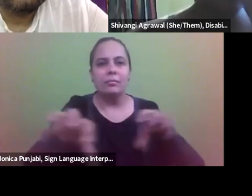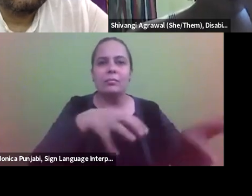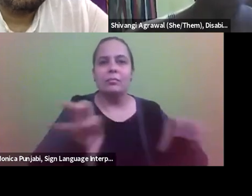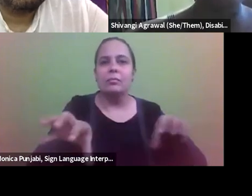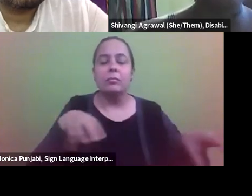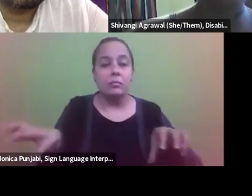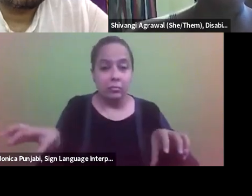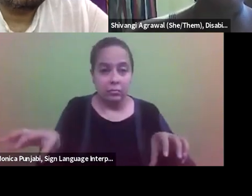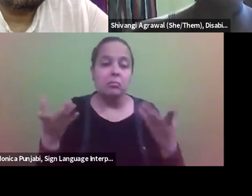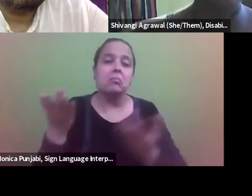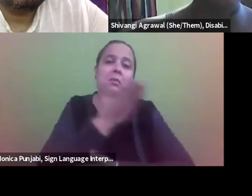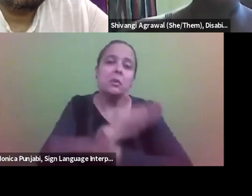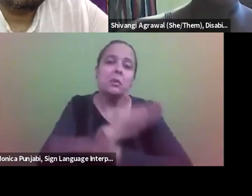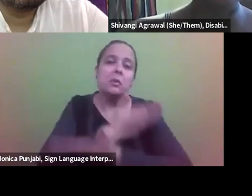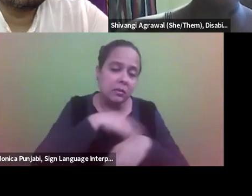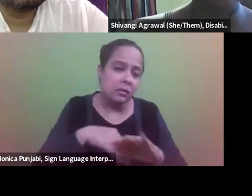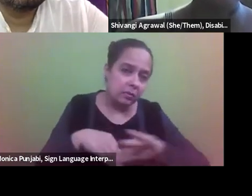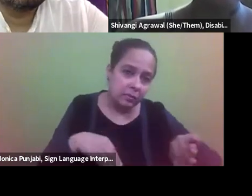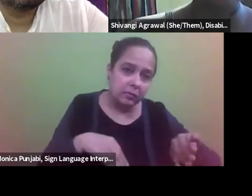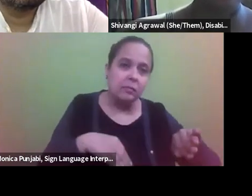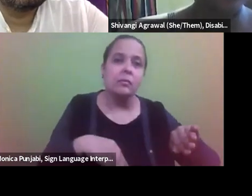disabilities, making it more difficult for,